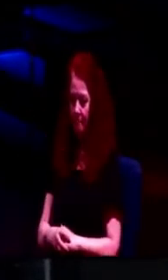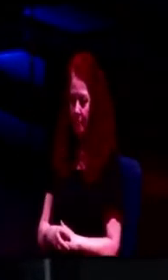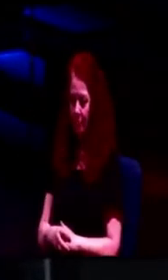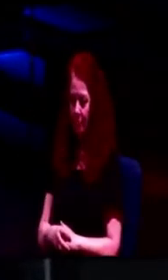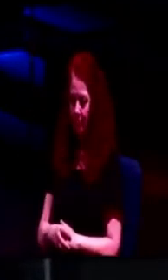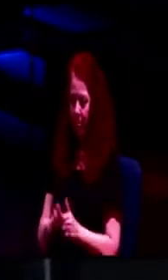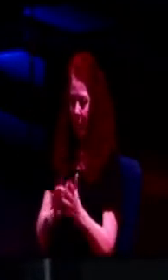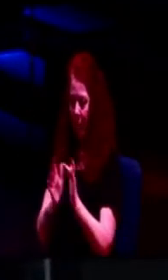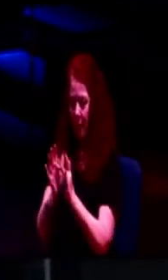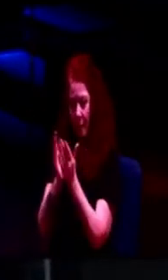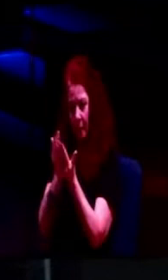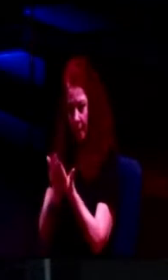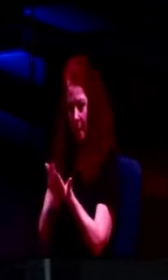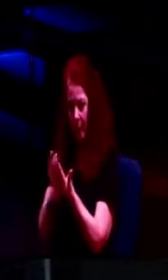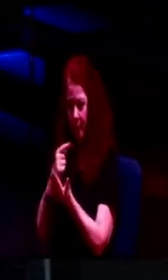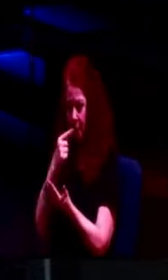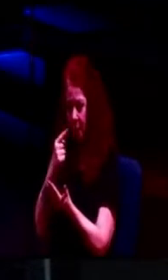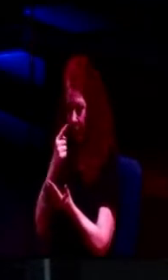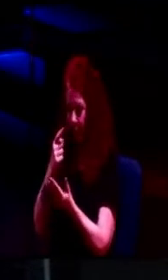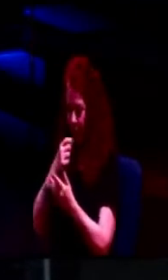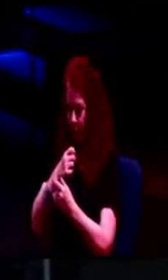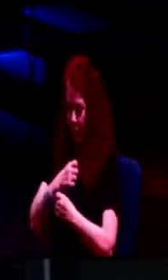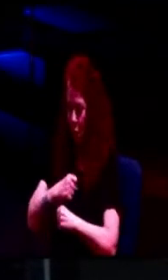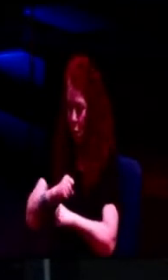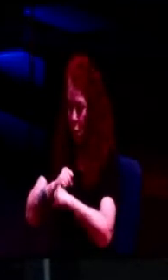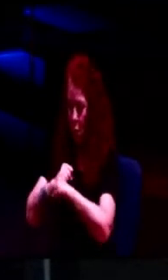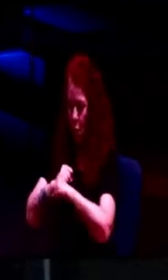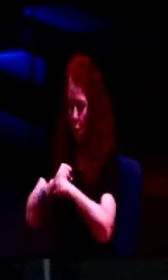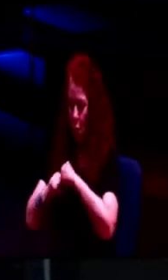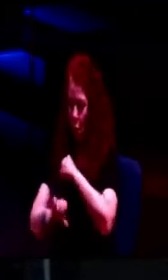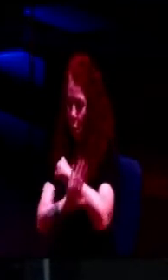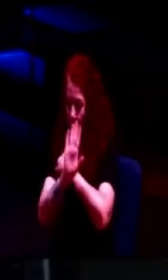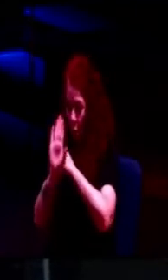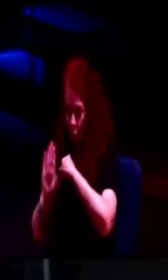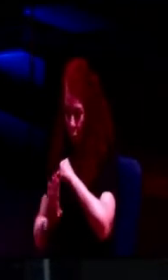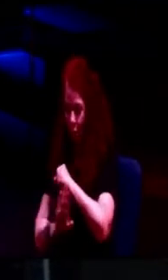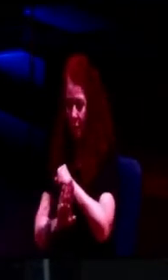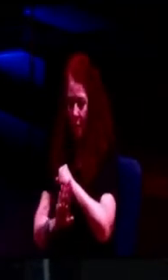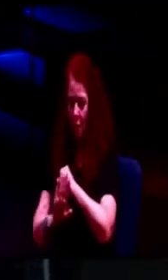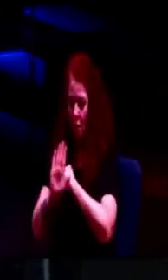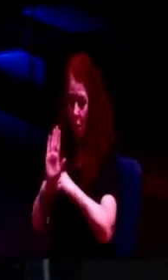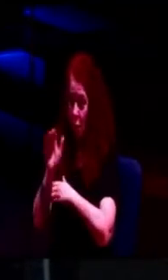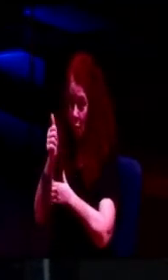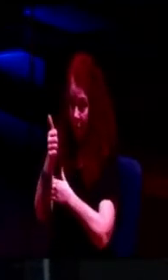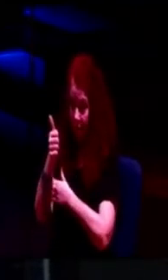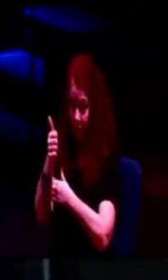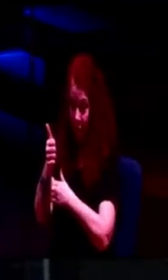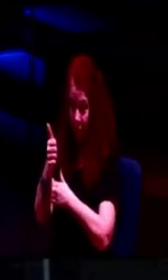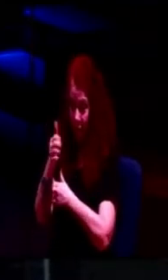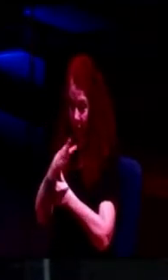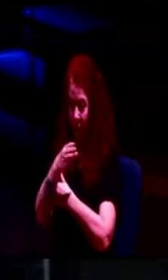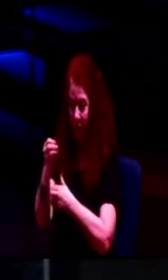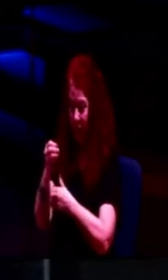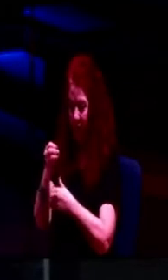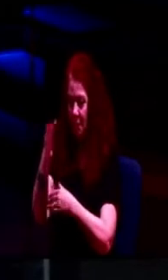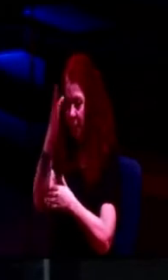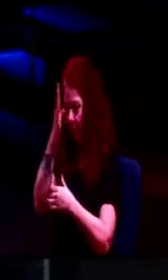Acts 20:28 says, "So guard yourselves and God's people. Feed and shepherd God's flock, his